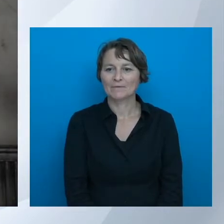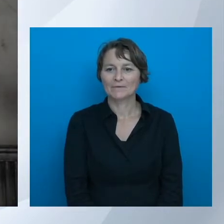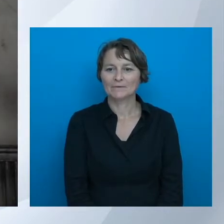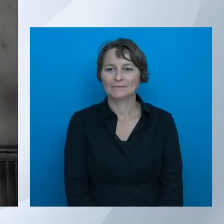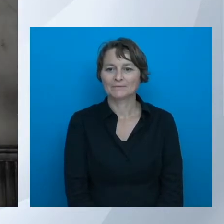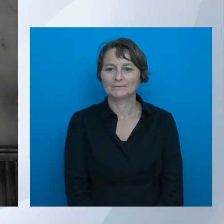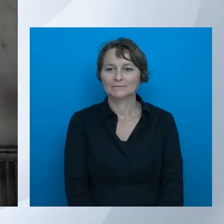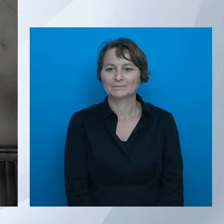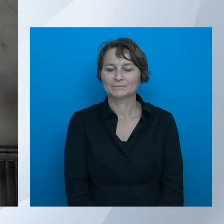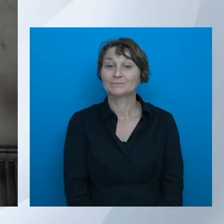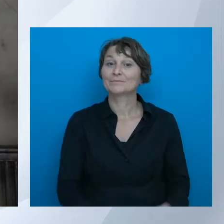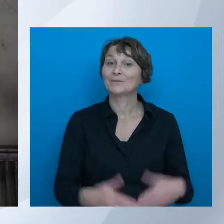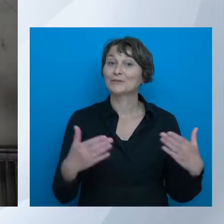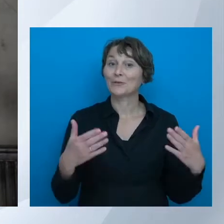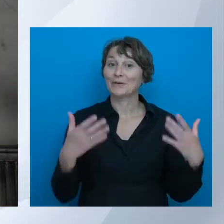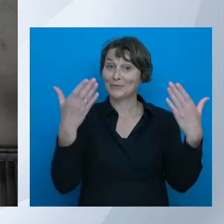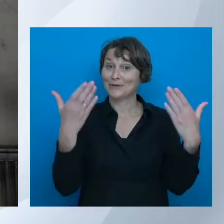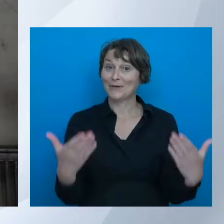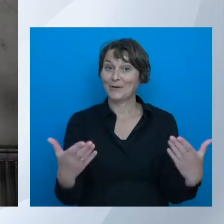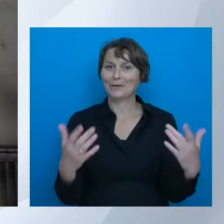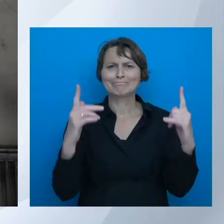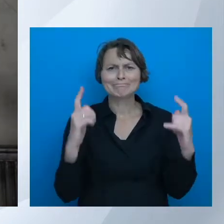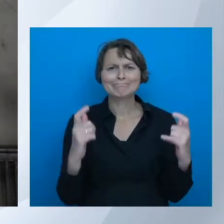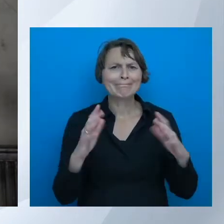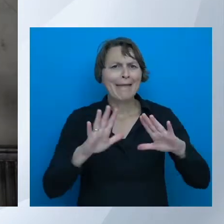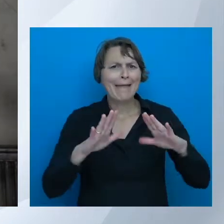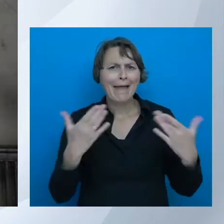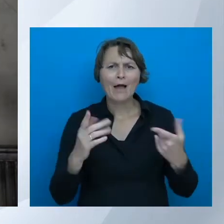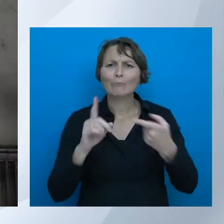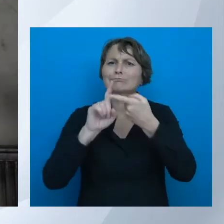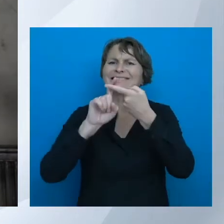So there we go. Running static sites on Azure.